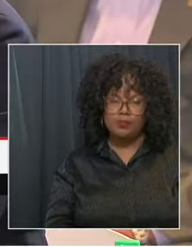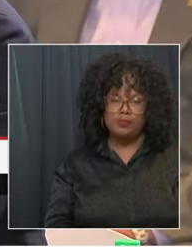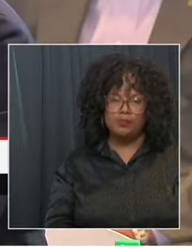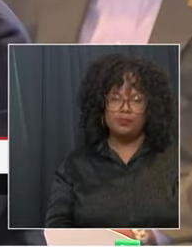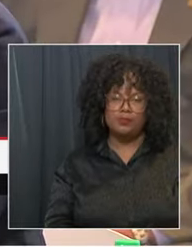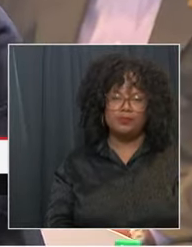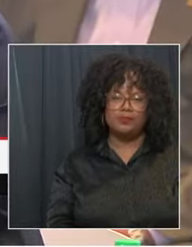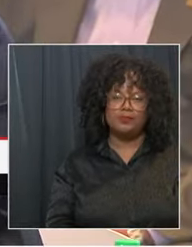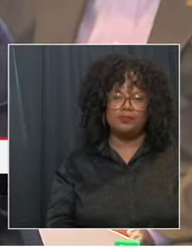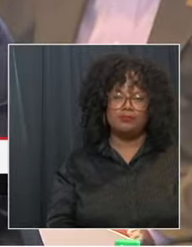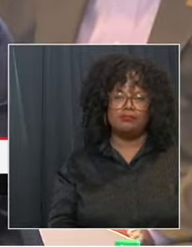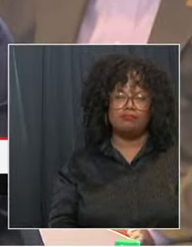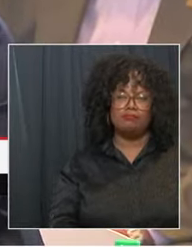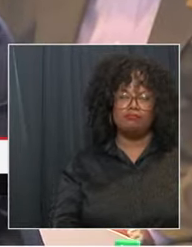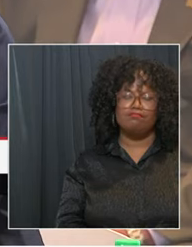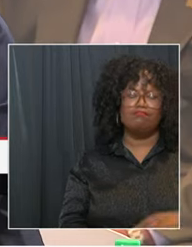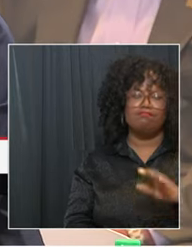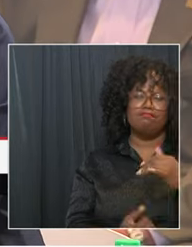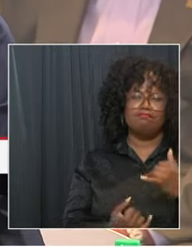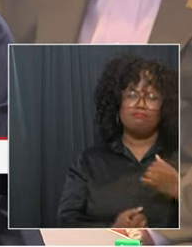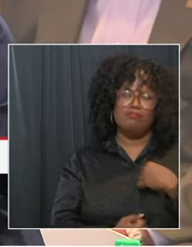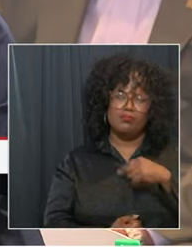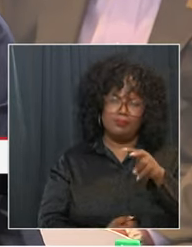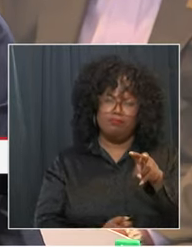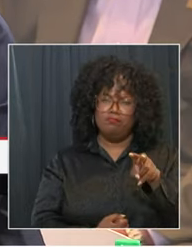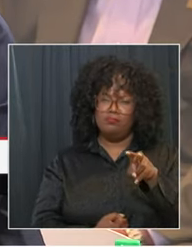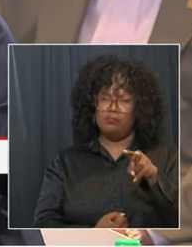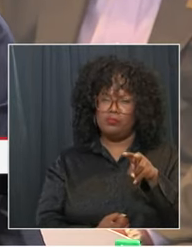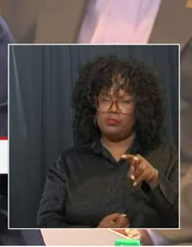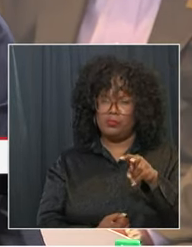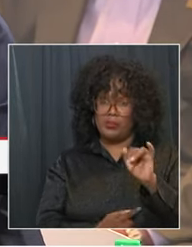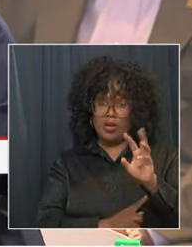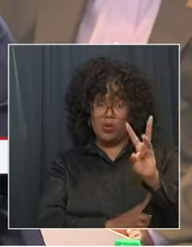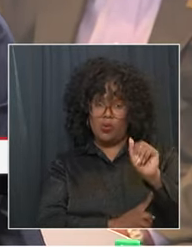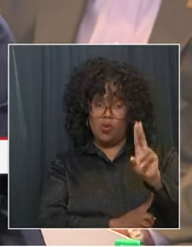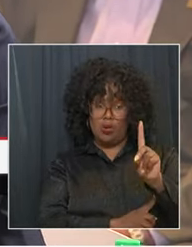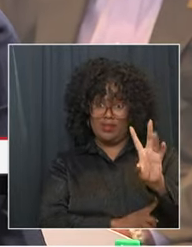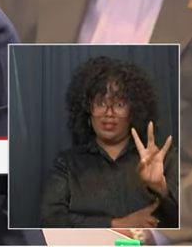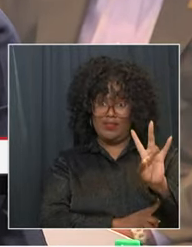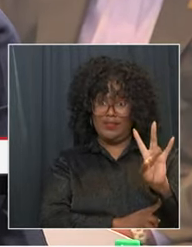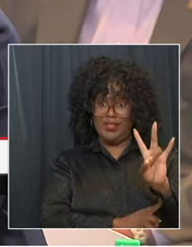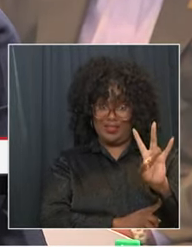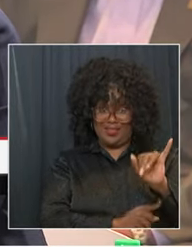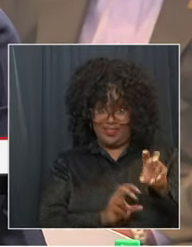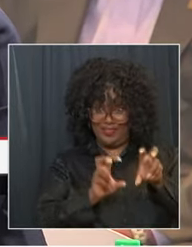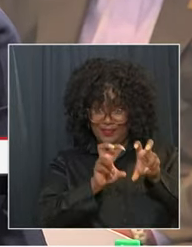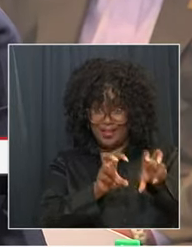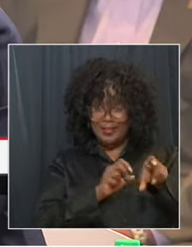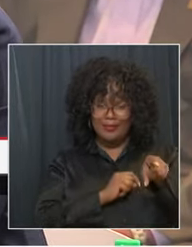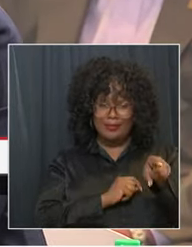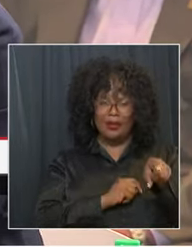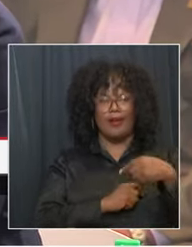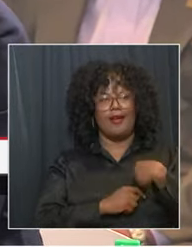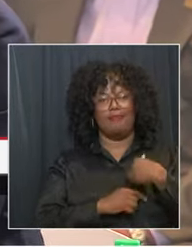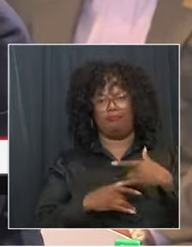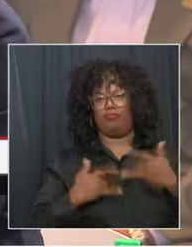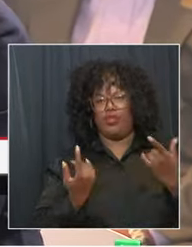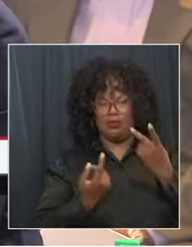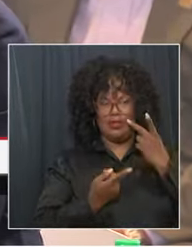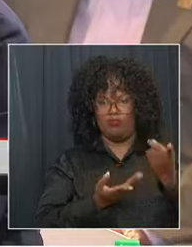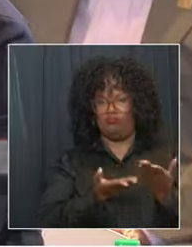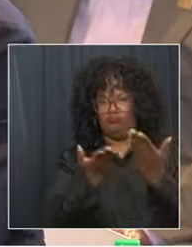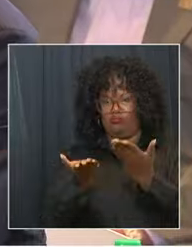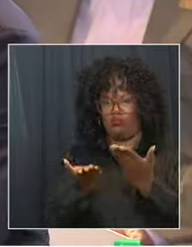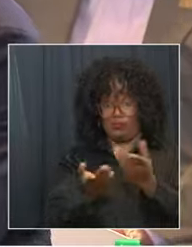the proposed Ward 7 investments thoroughly pleased. I appreciate you, Mayor, for your commitment to Ward 7.